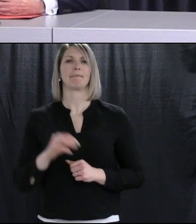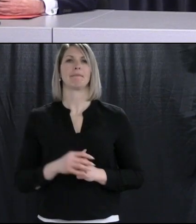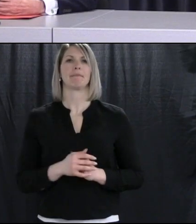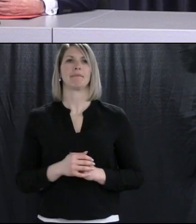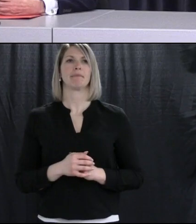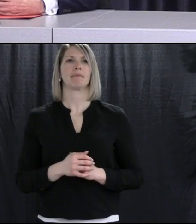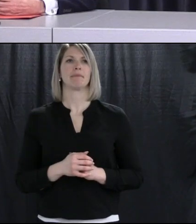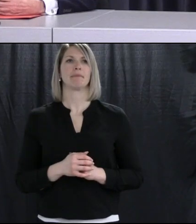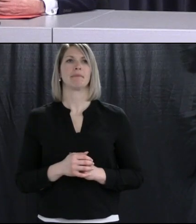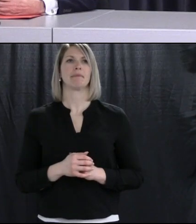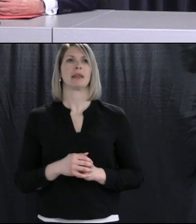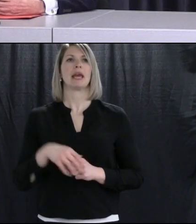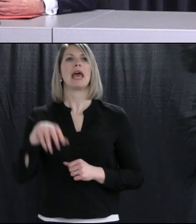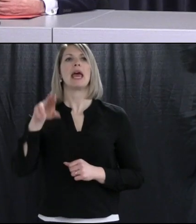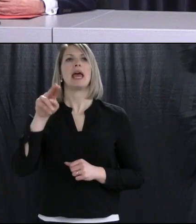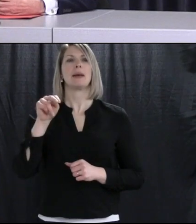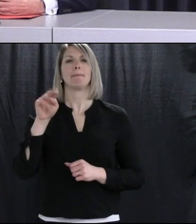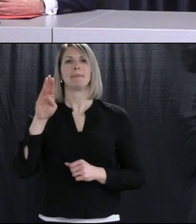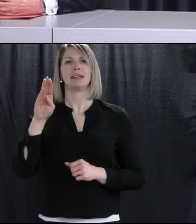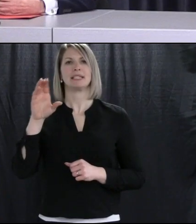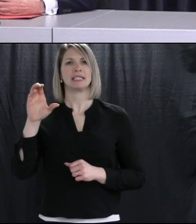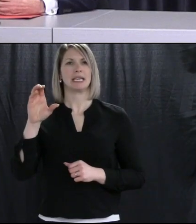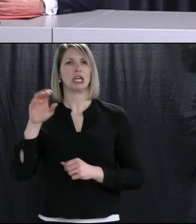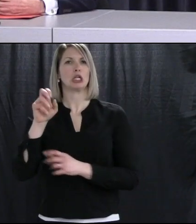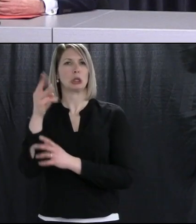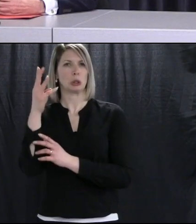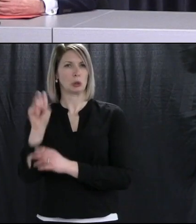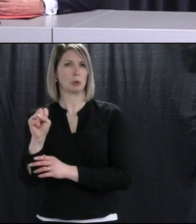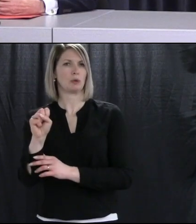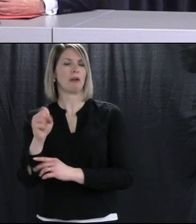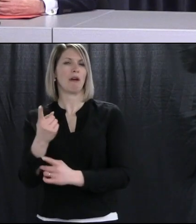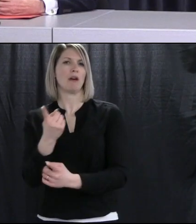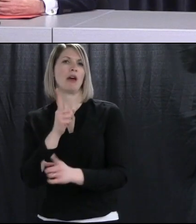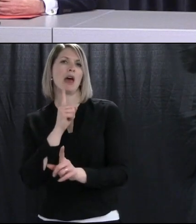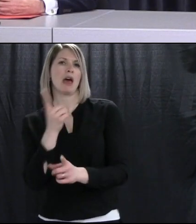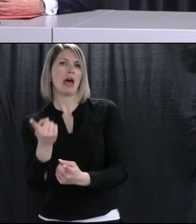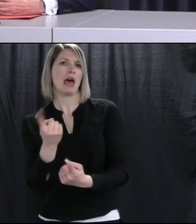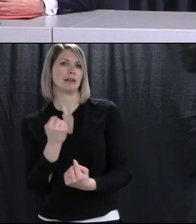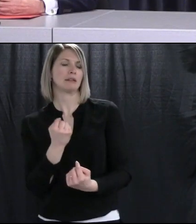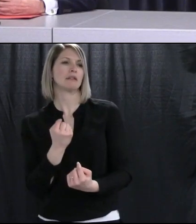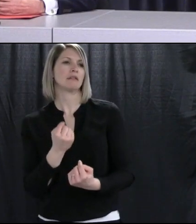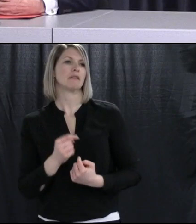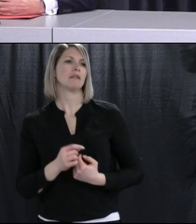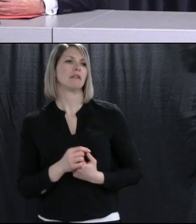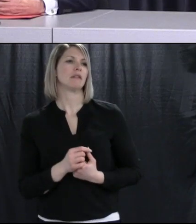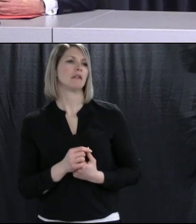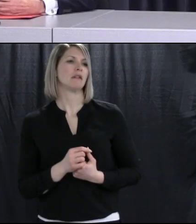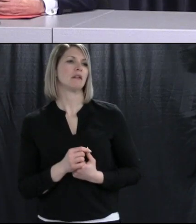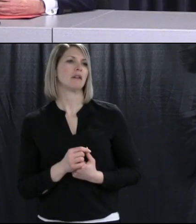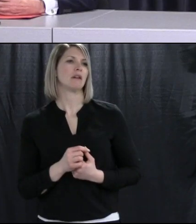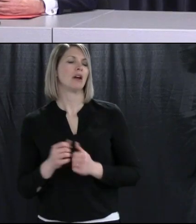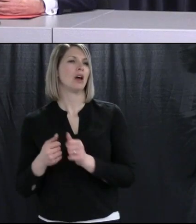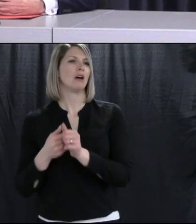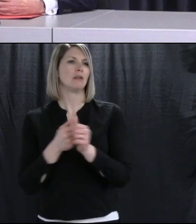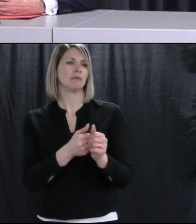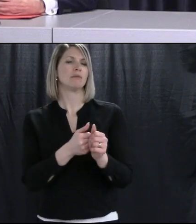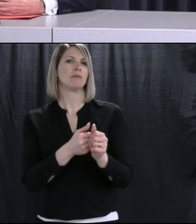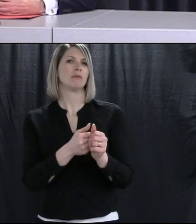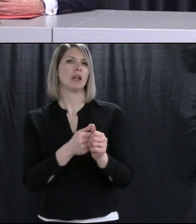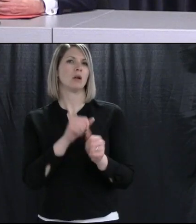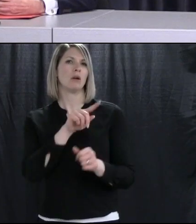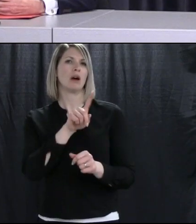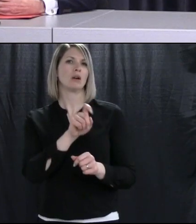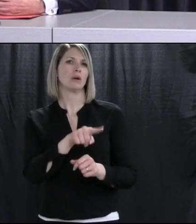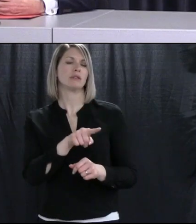Angel Moore from APTN News. One question, kind of a follow-up. The other reporter was asking about vulnerable